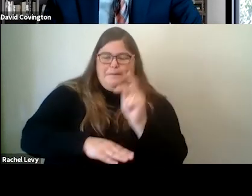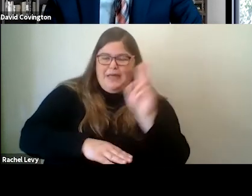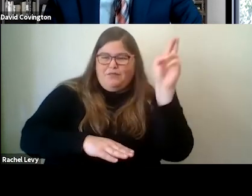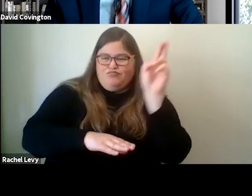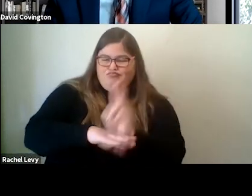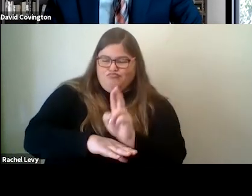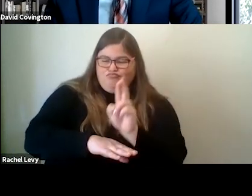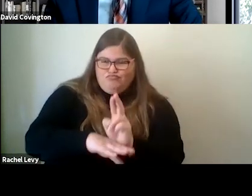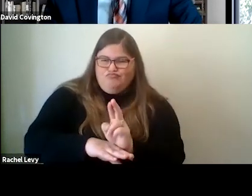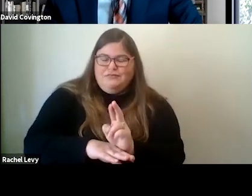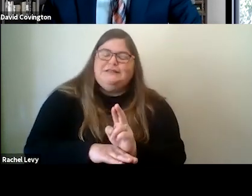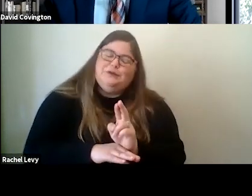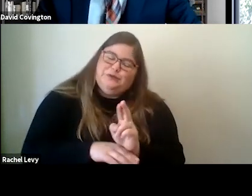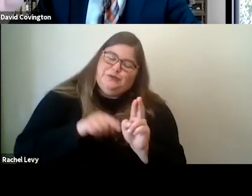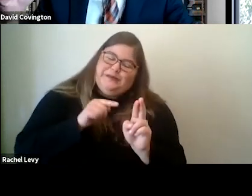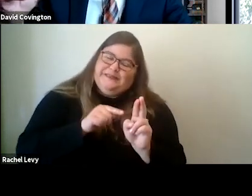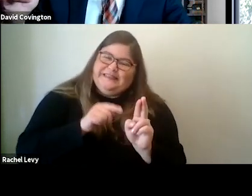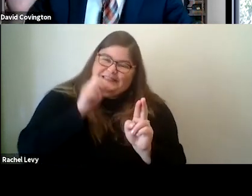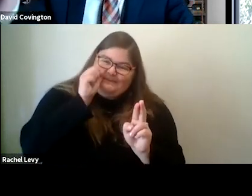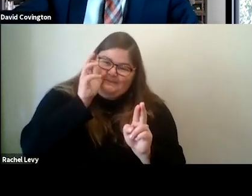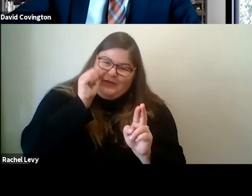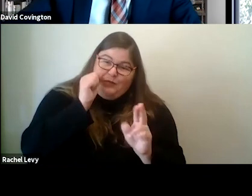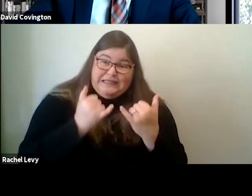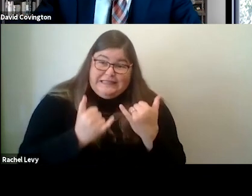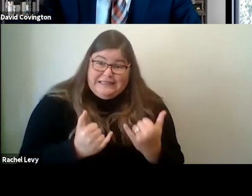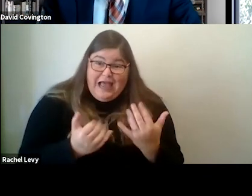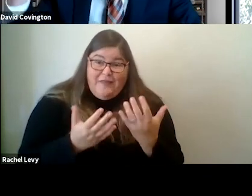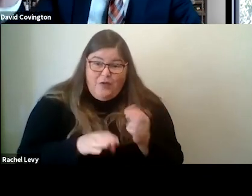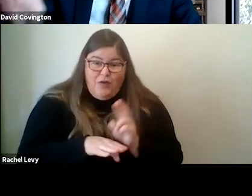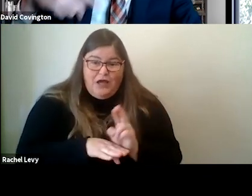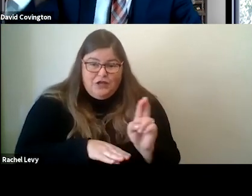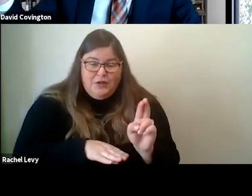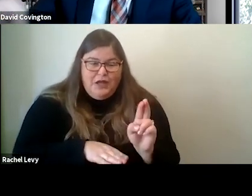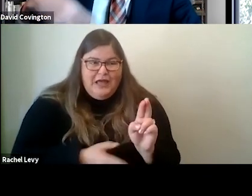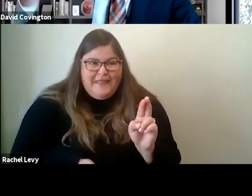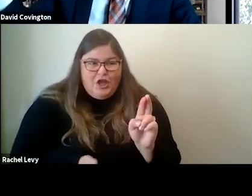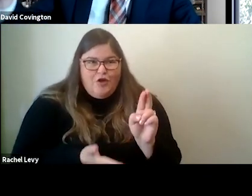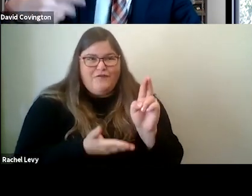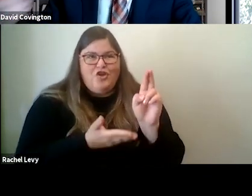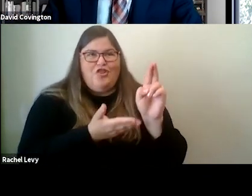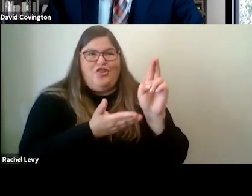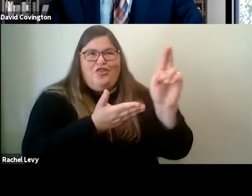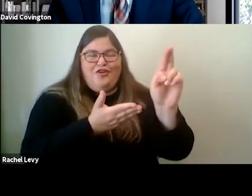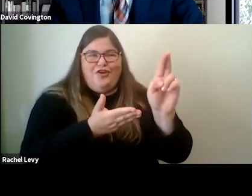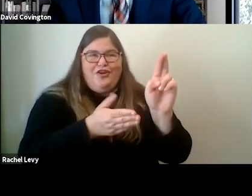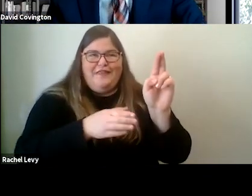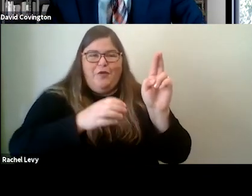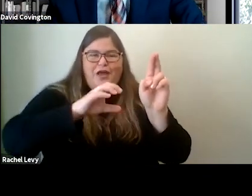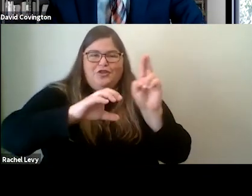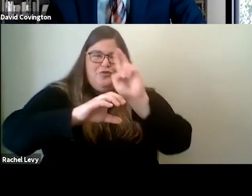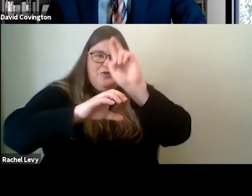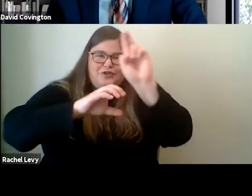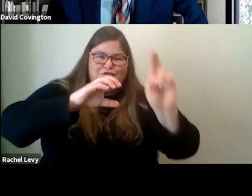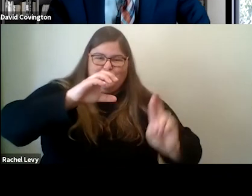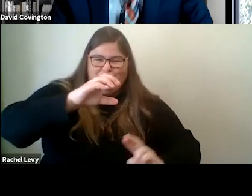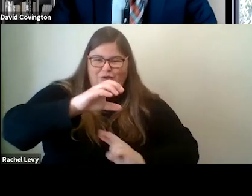A remarkable feat that they now want to go further. They want to circumnavigate the globe. They want to